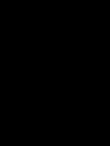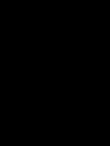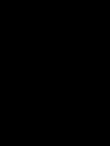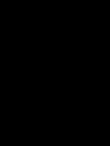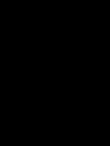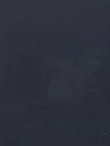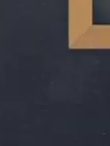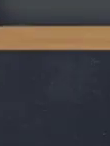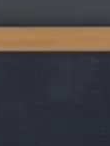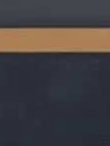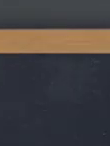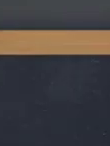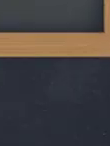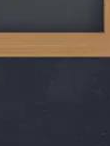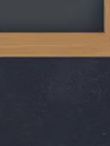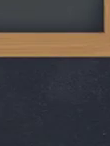national educator.